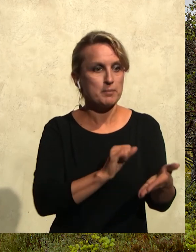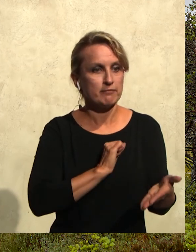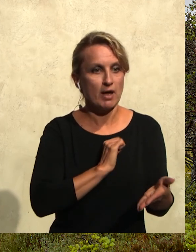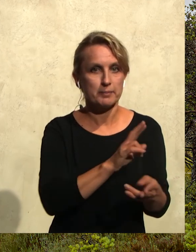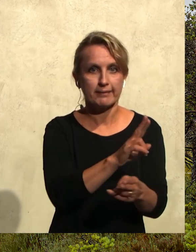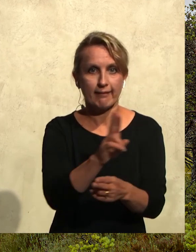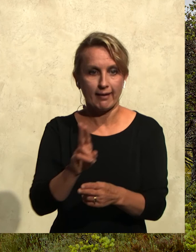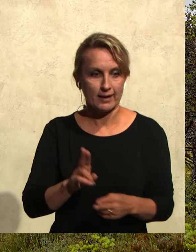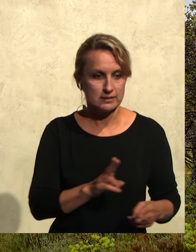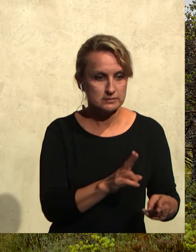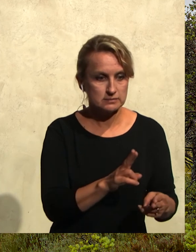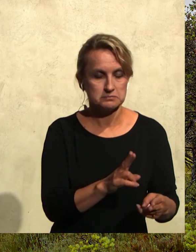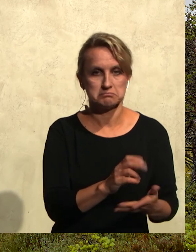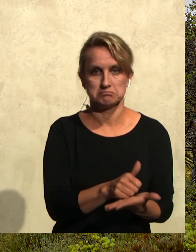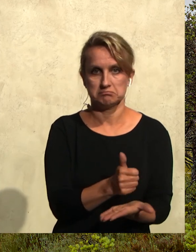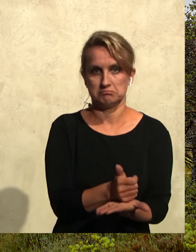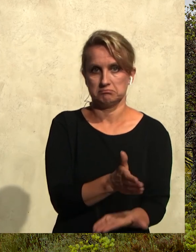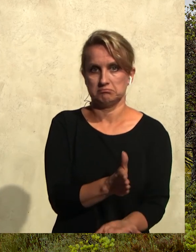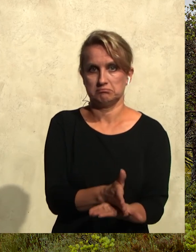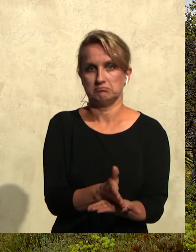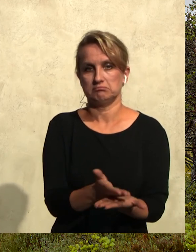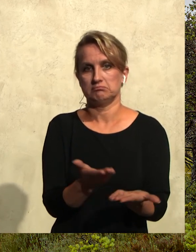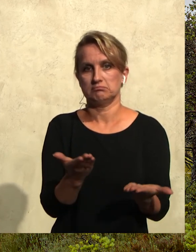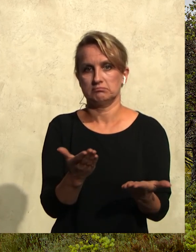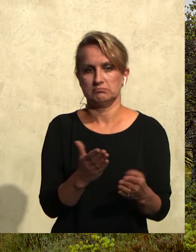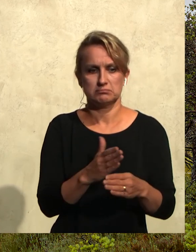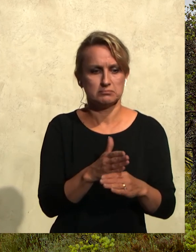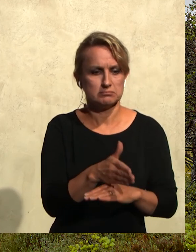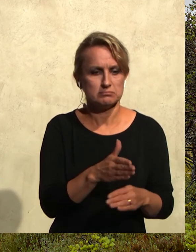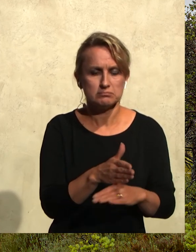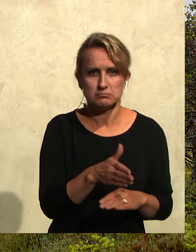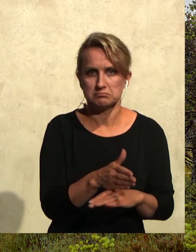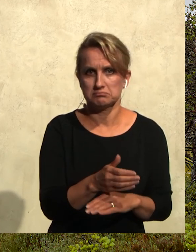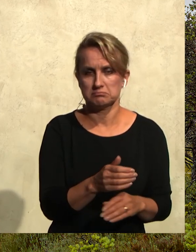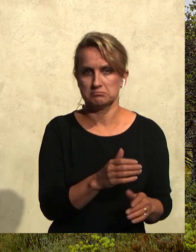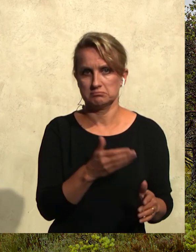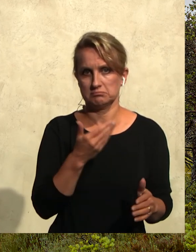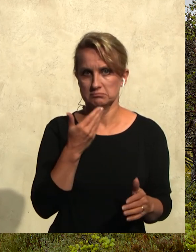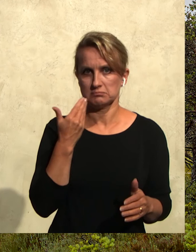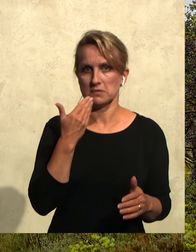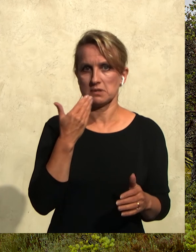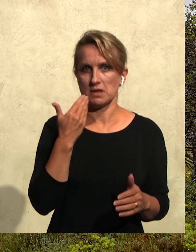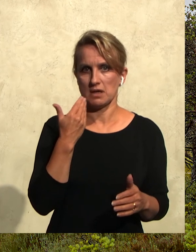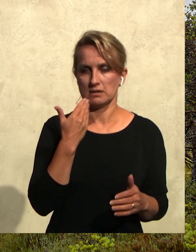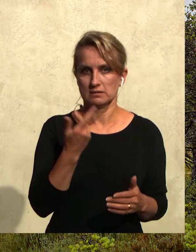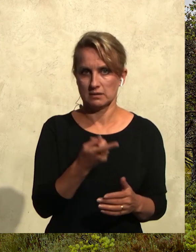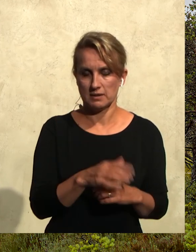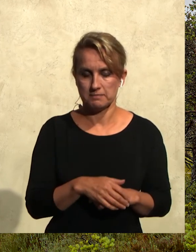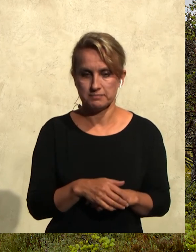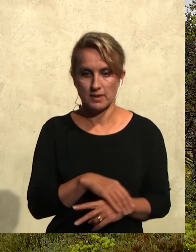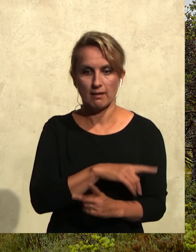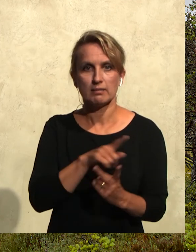which were easy to achieve, like having annual conferences, they were put in place quickly to show early sort of